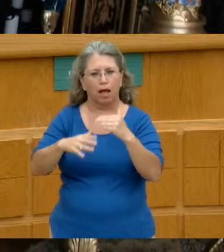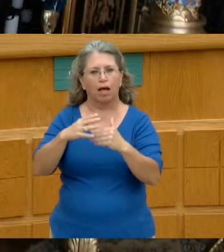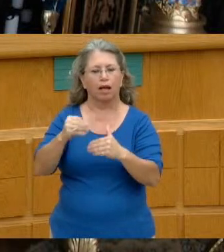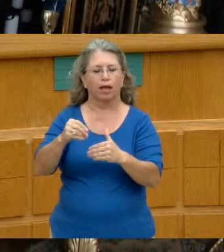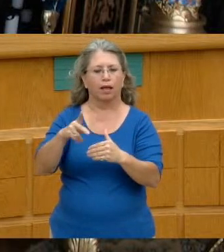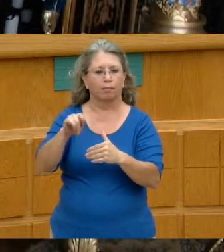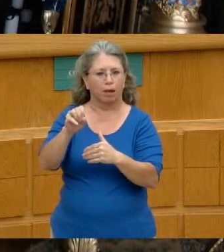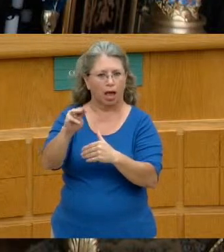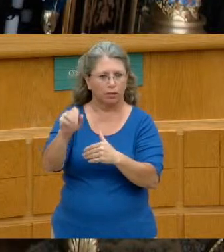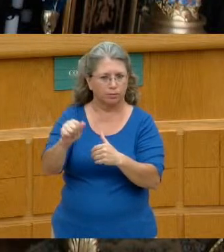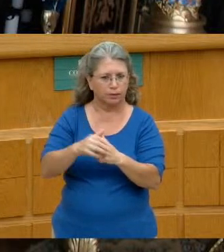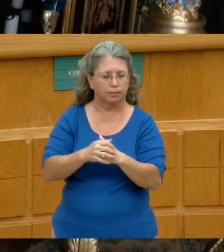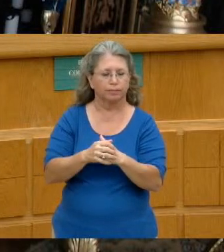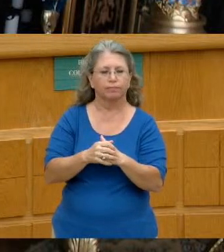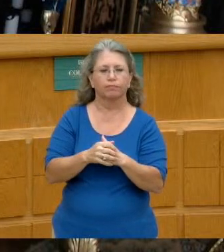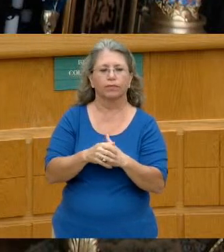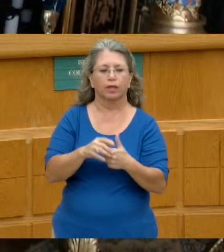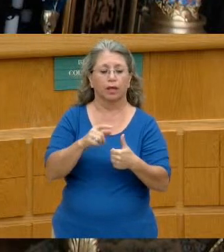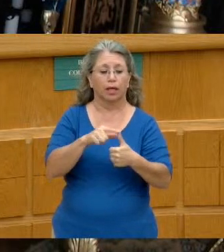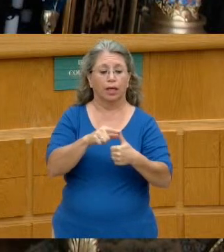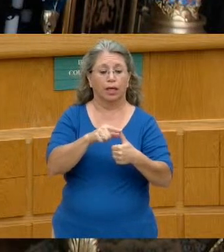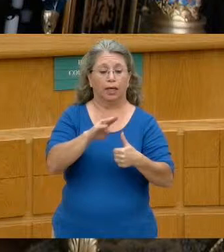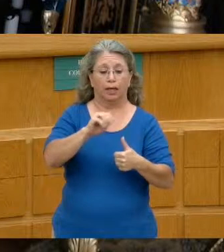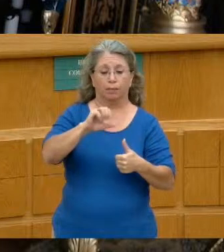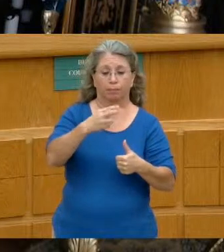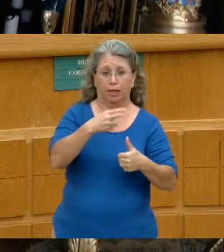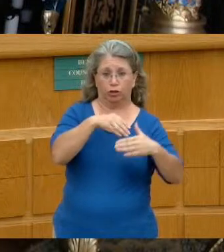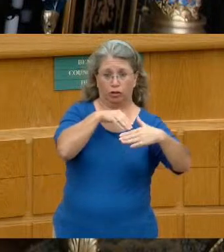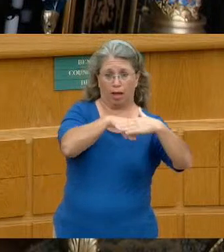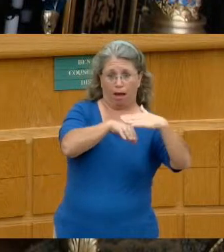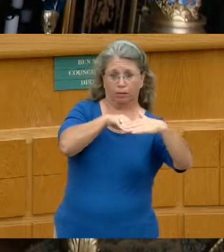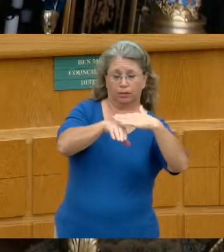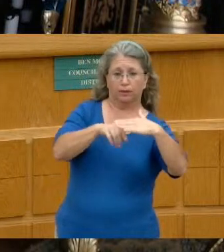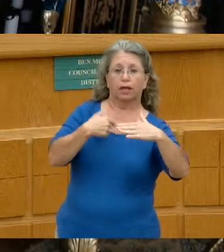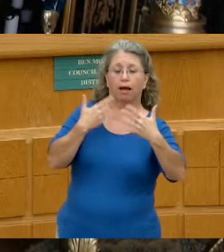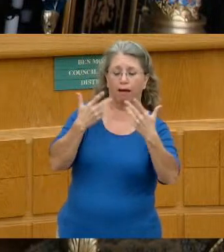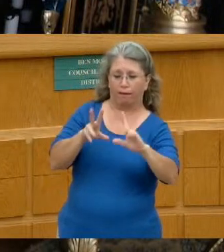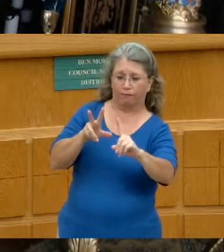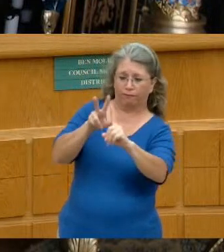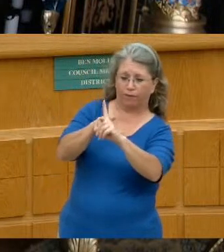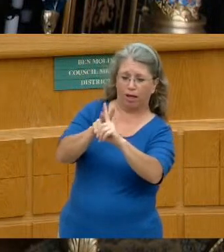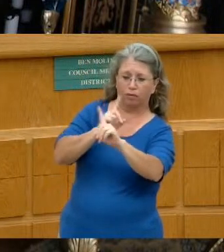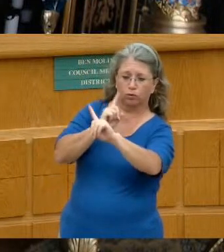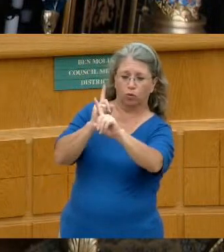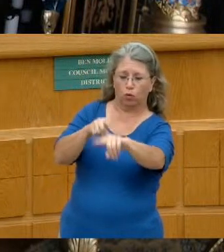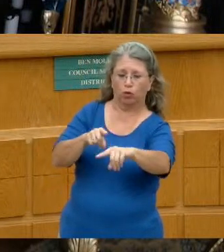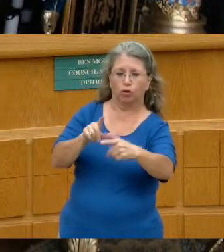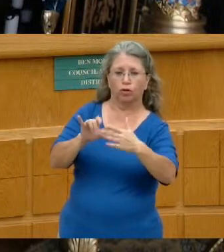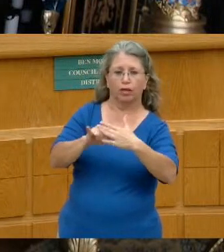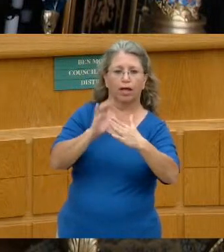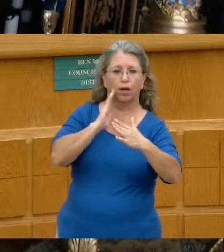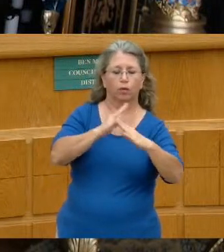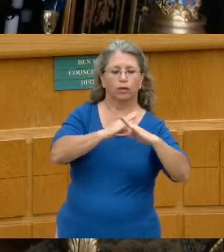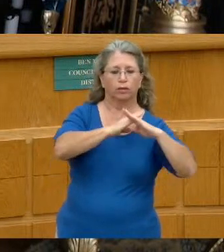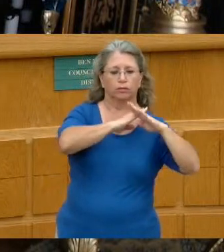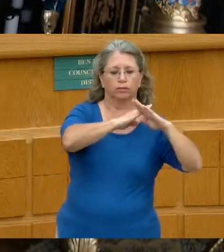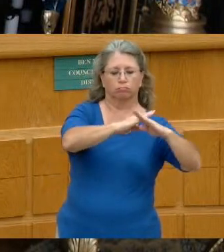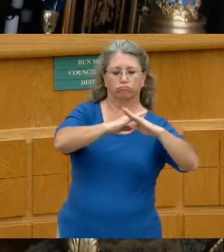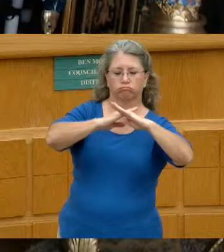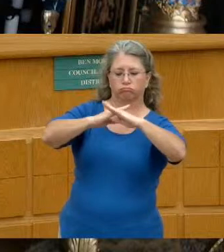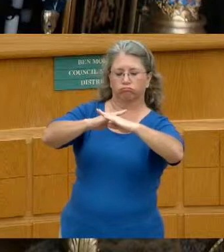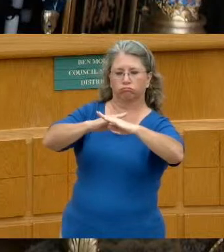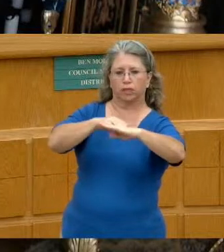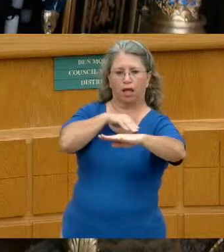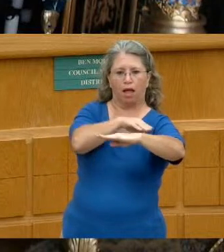With regards to beach access, I have filed the order regarding access to our beaches during the July 4th weekend. They will be similar